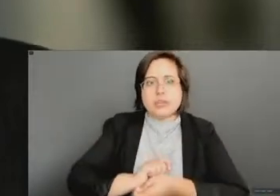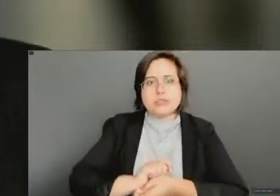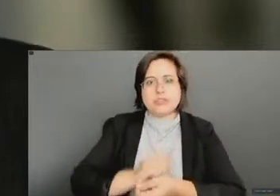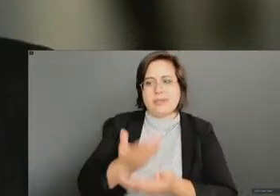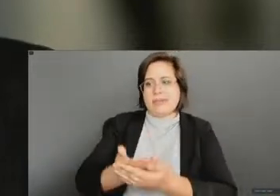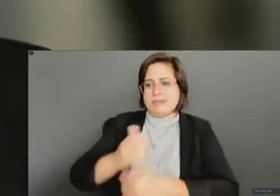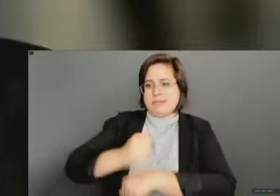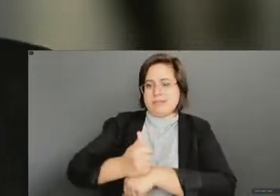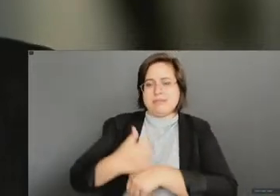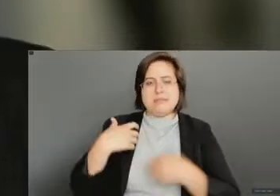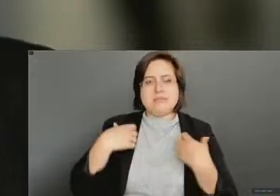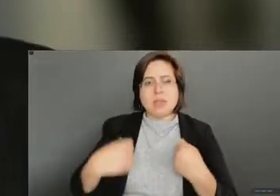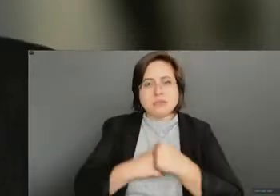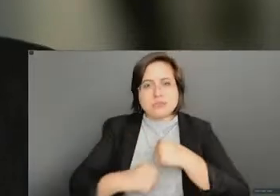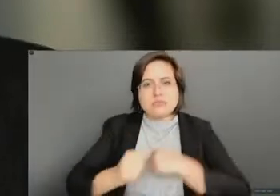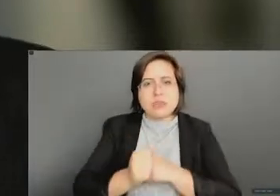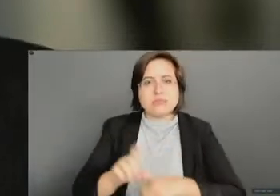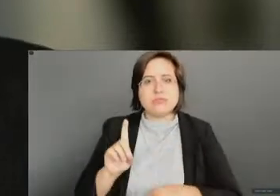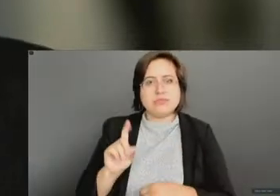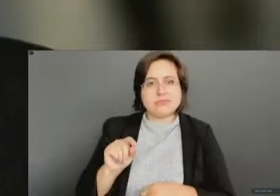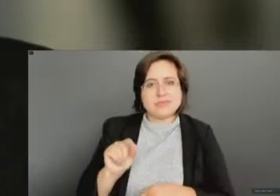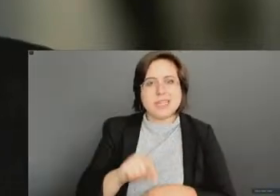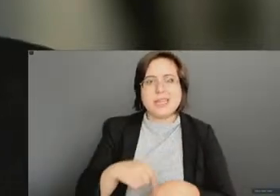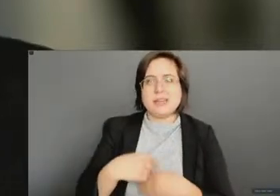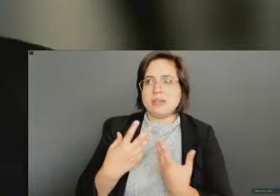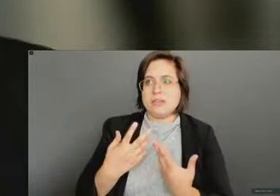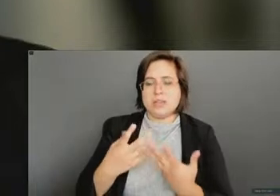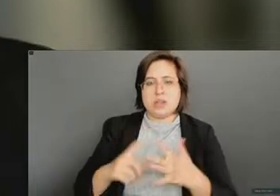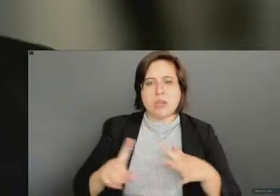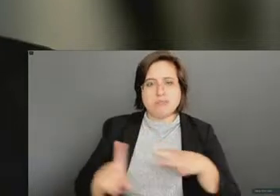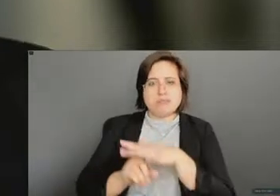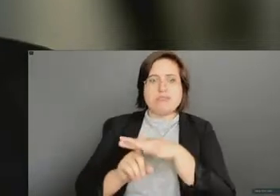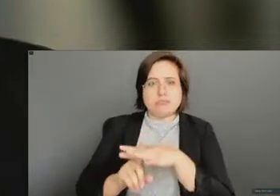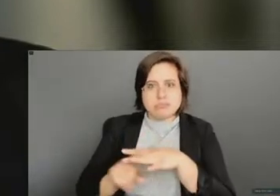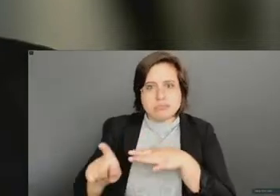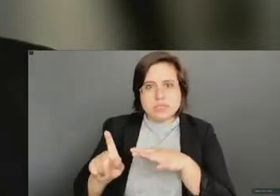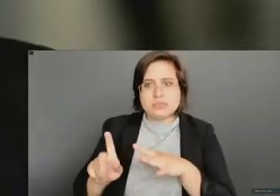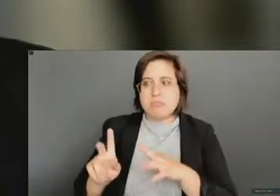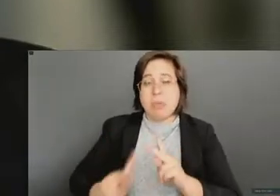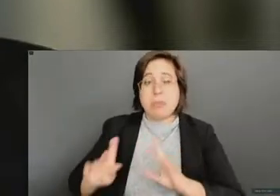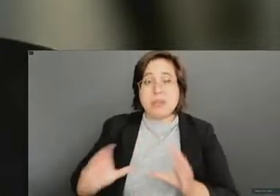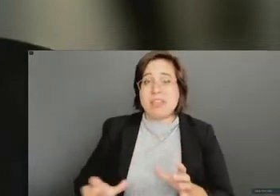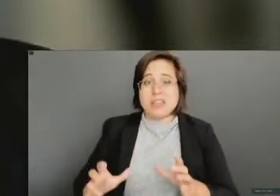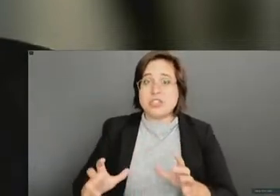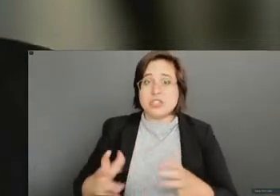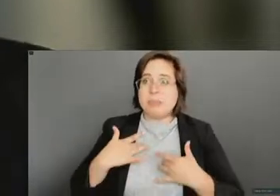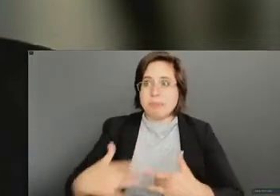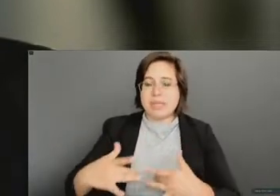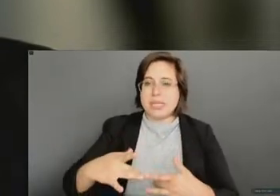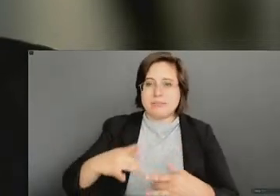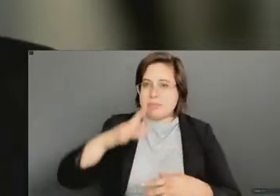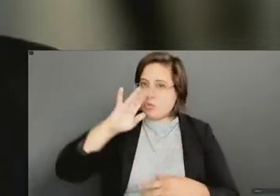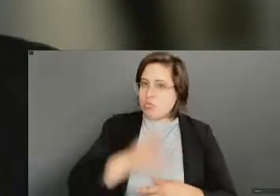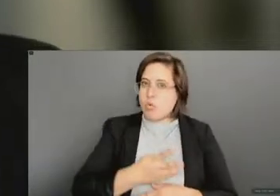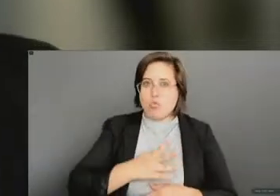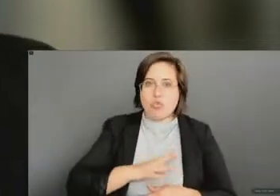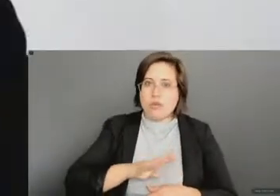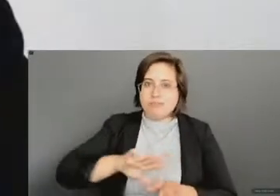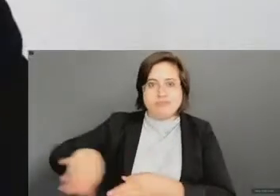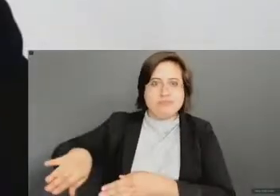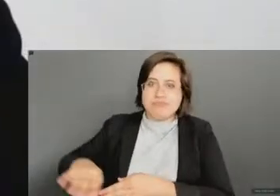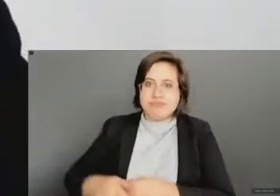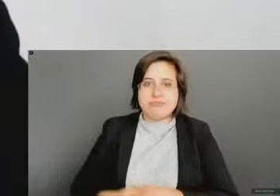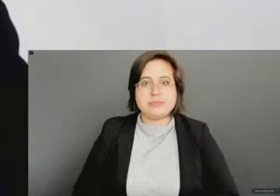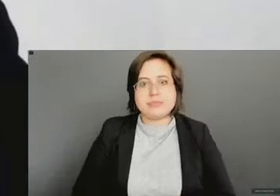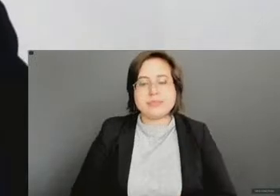health structures and data to bear on a population that have been completely ignored. Thank you. Thank you,